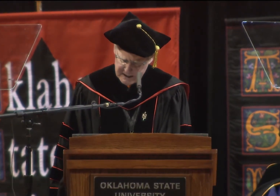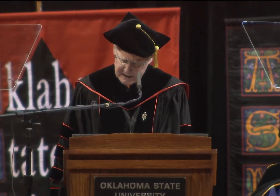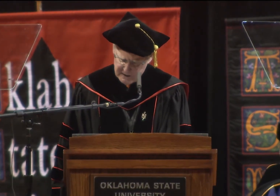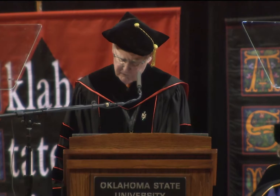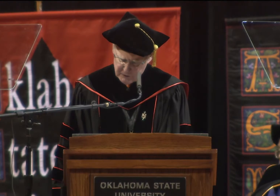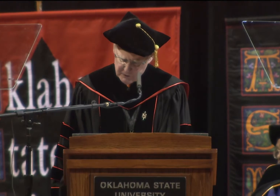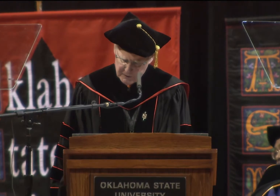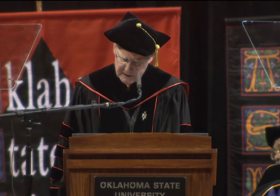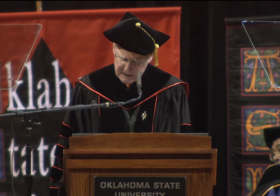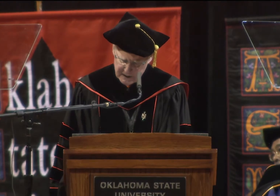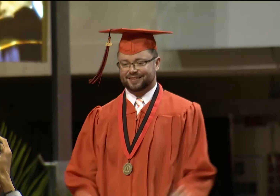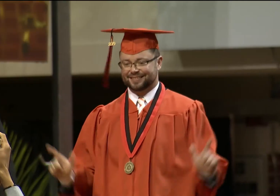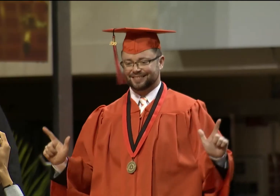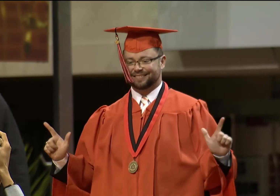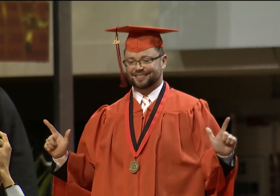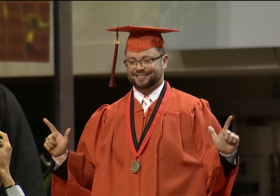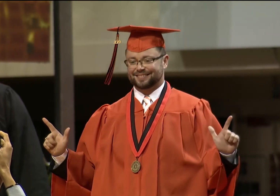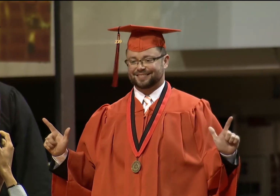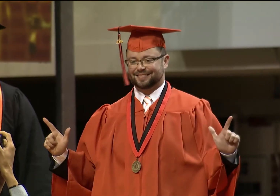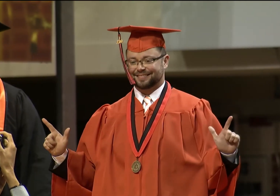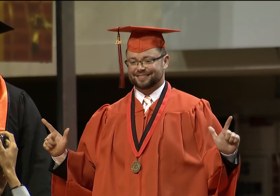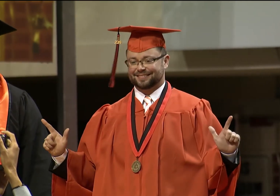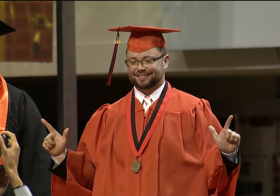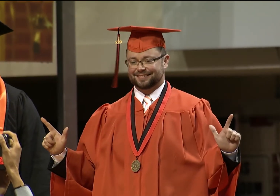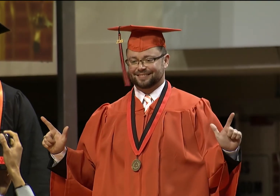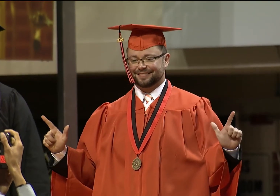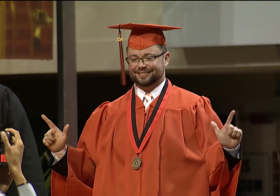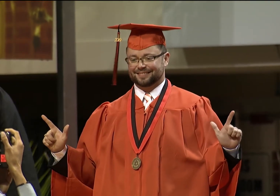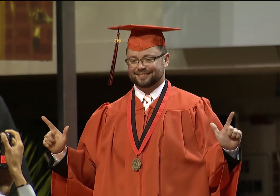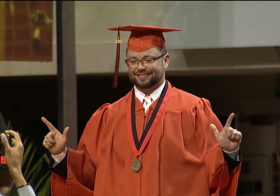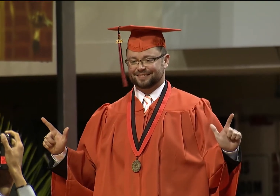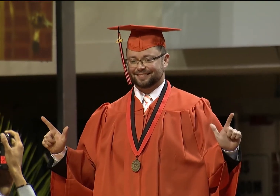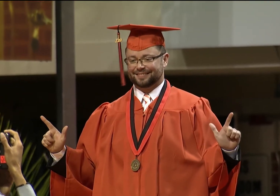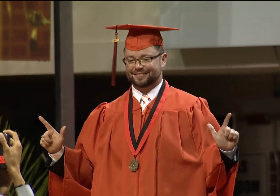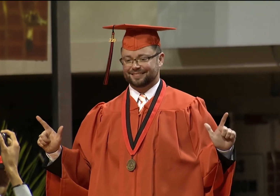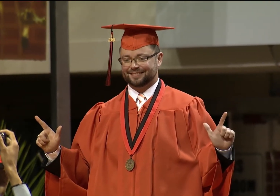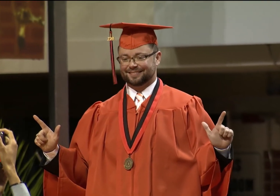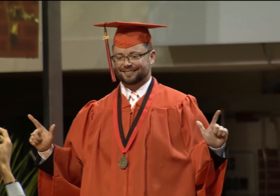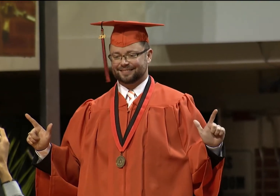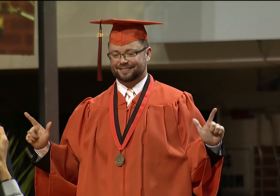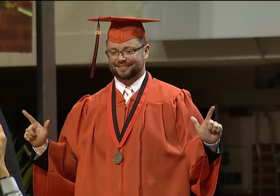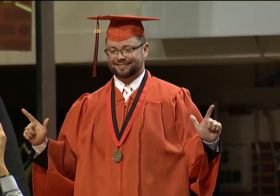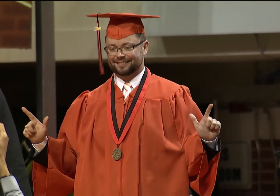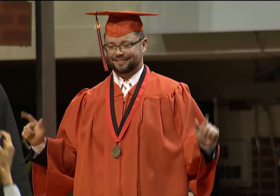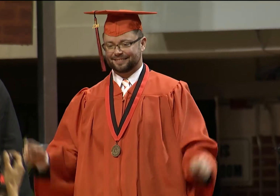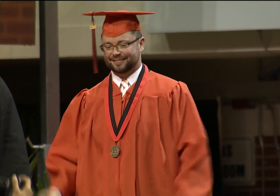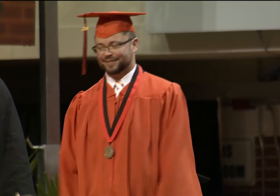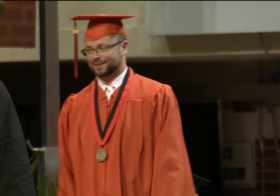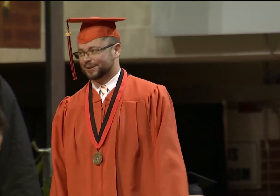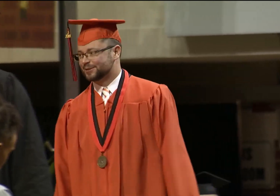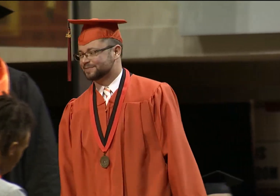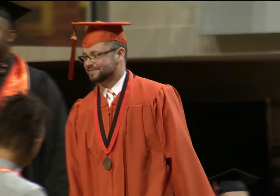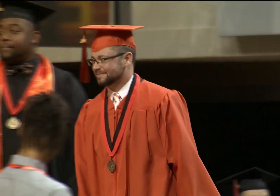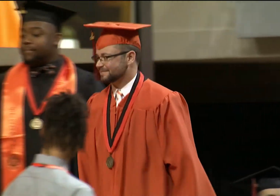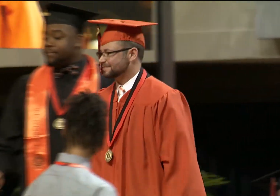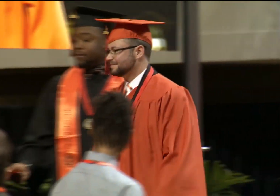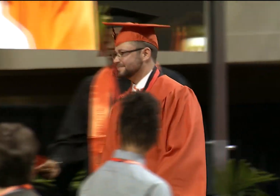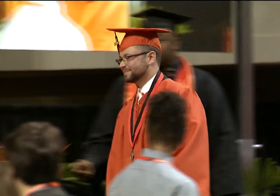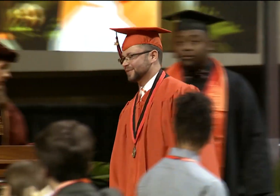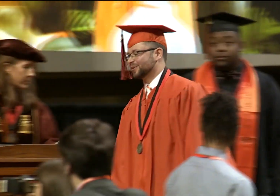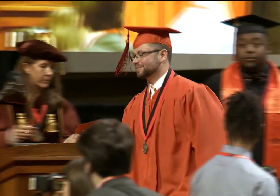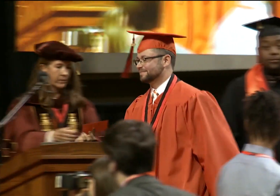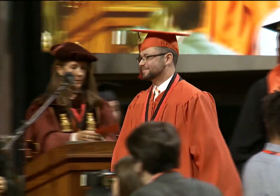Texas. He's a candidate for a degree in aerospace administration and operations. David Koch.